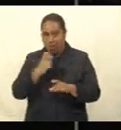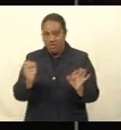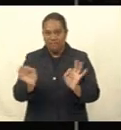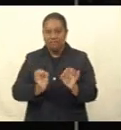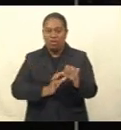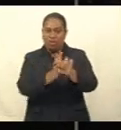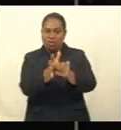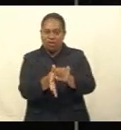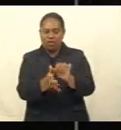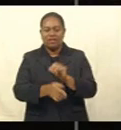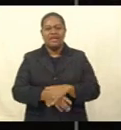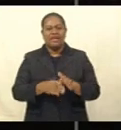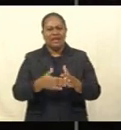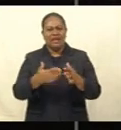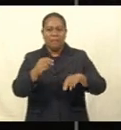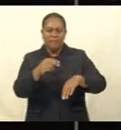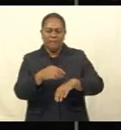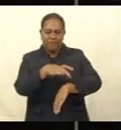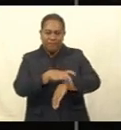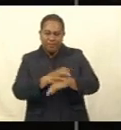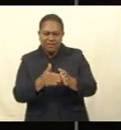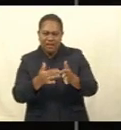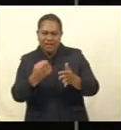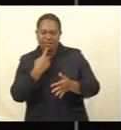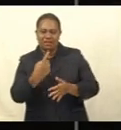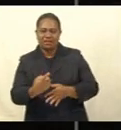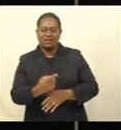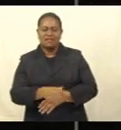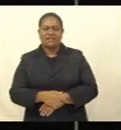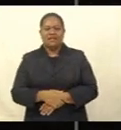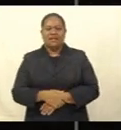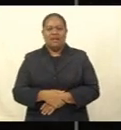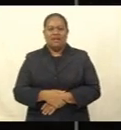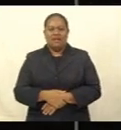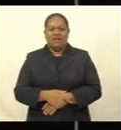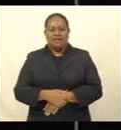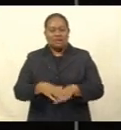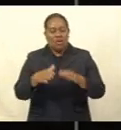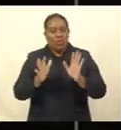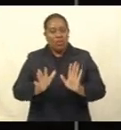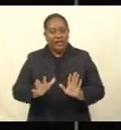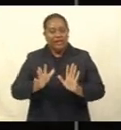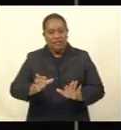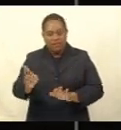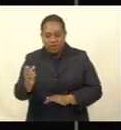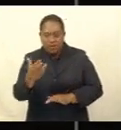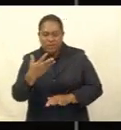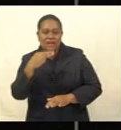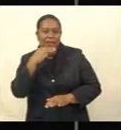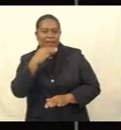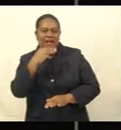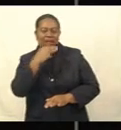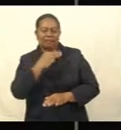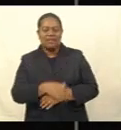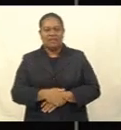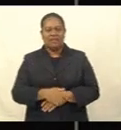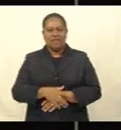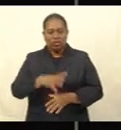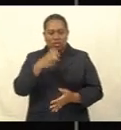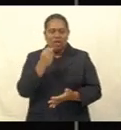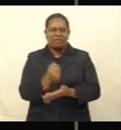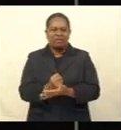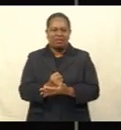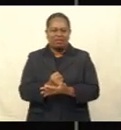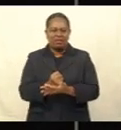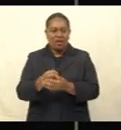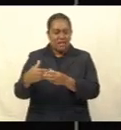they're currently pursuing two leads. Dr. Fong says they're also awaiting the results from Melbourne, Australia, to confirm a genetic